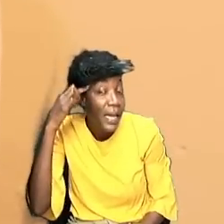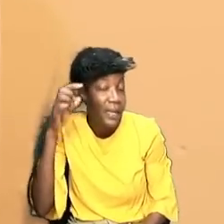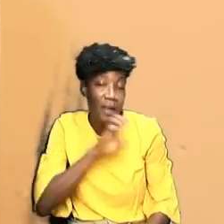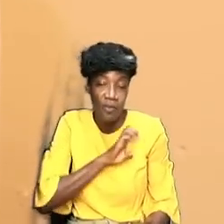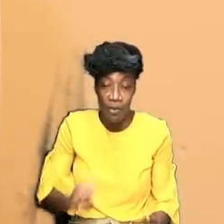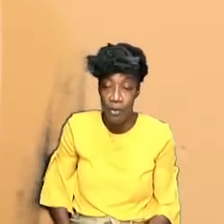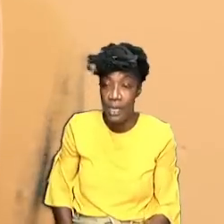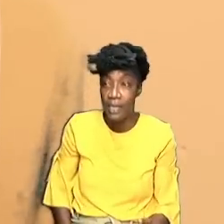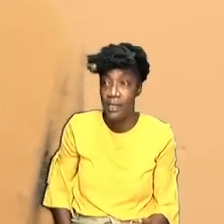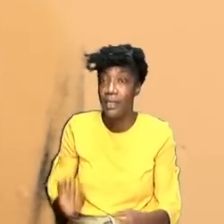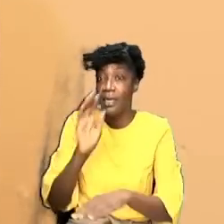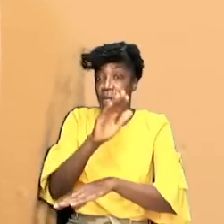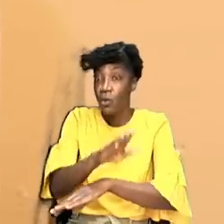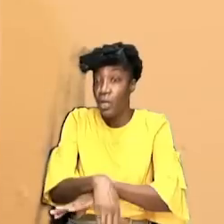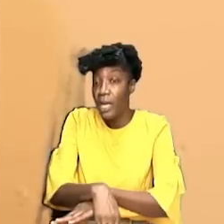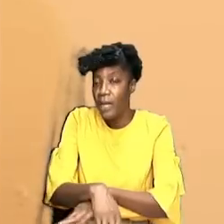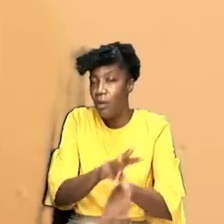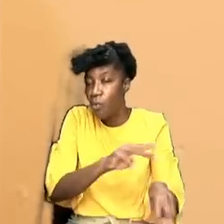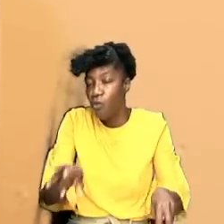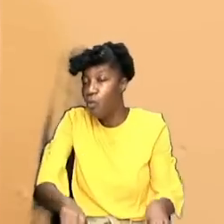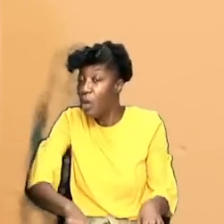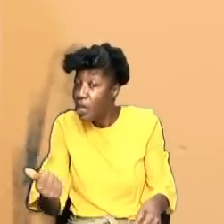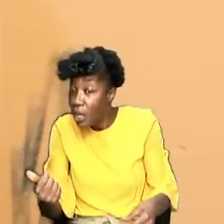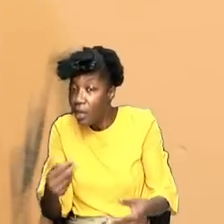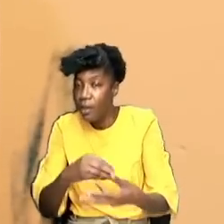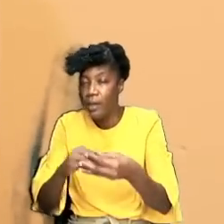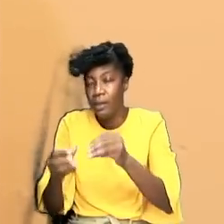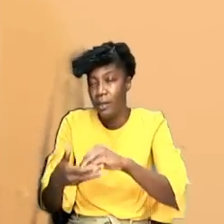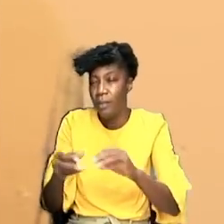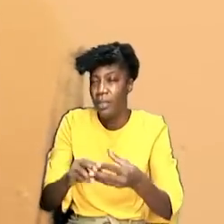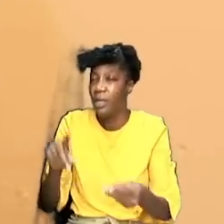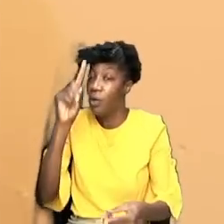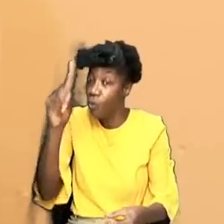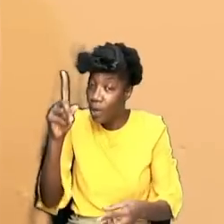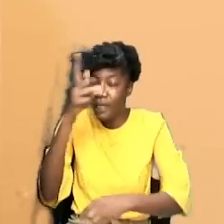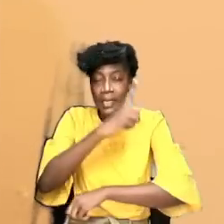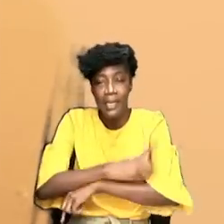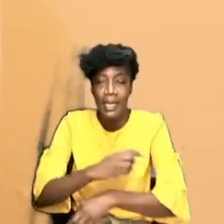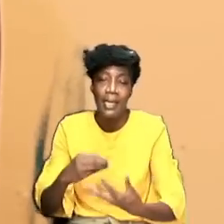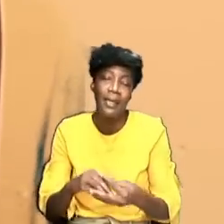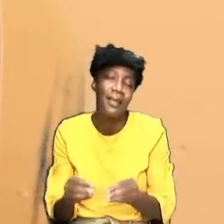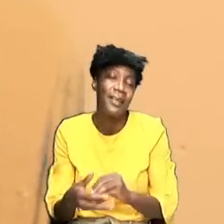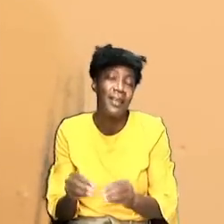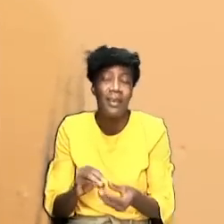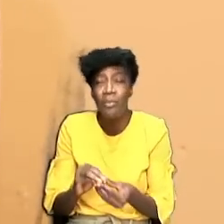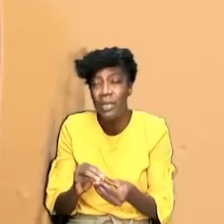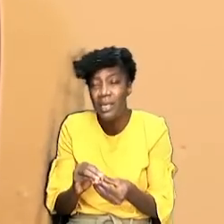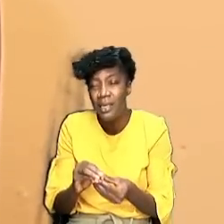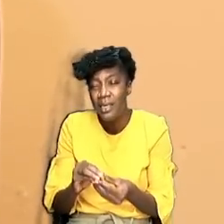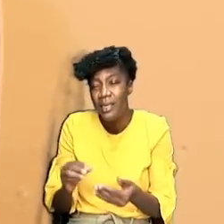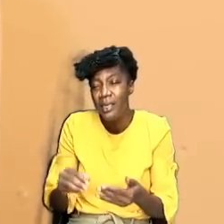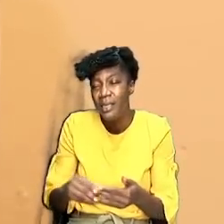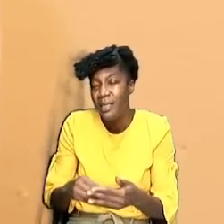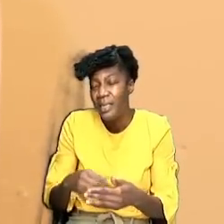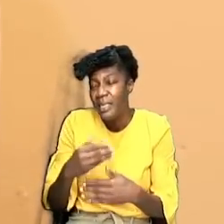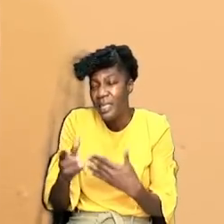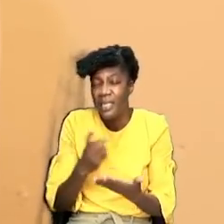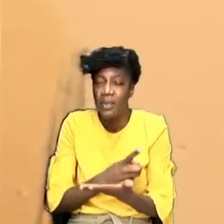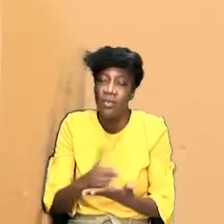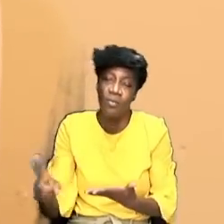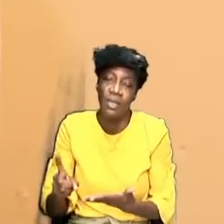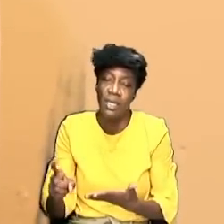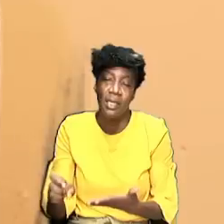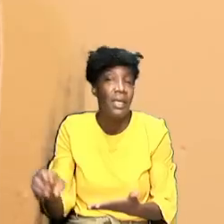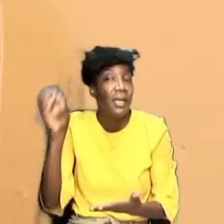tonight we are going to move to another topic. Amen. Just a one day topic. Coming next week, Elder Bailey should